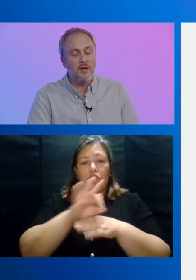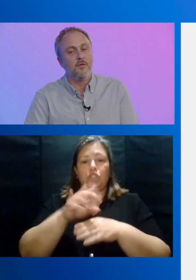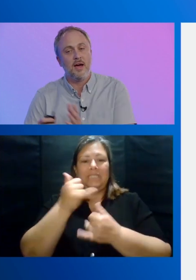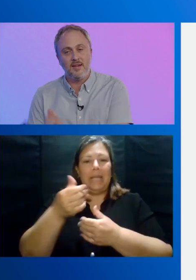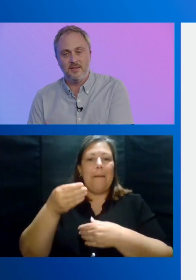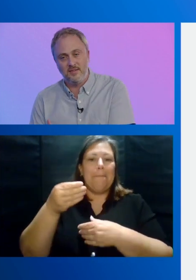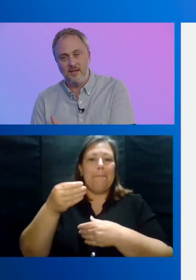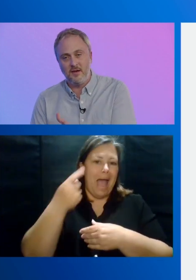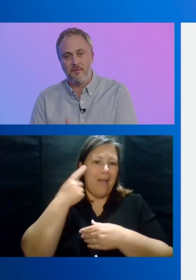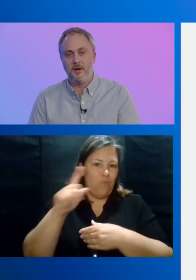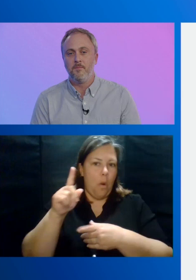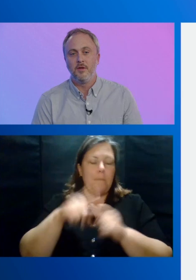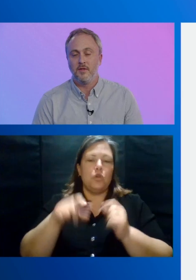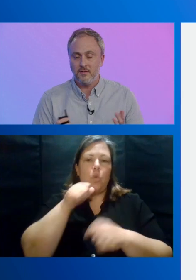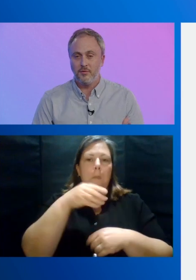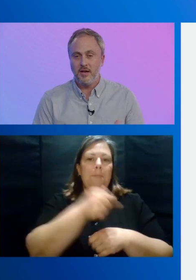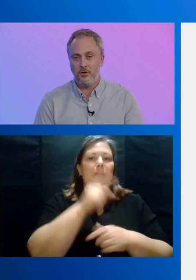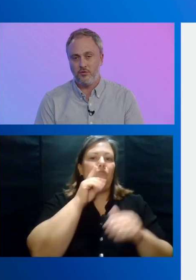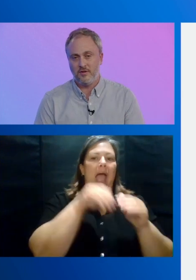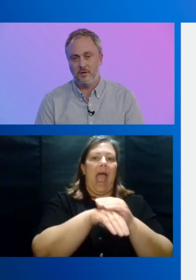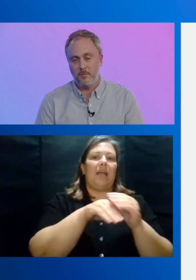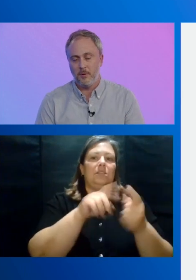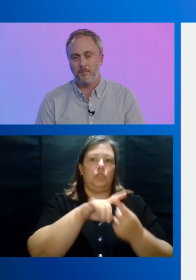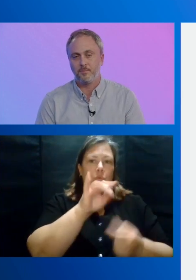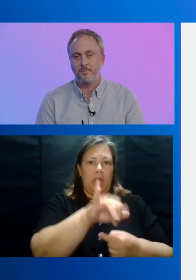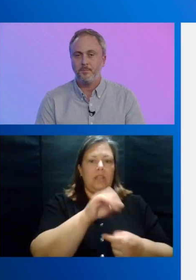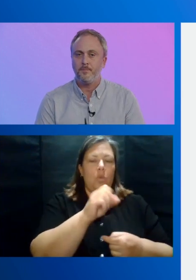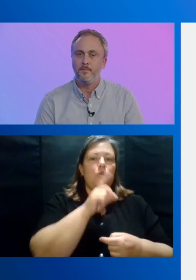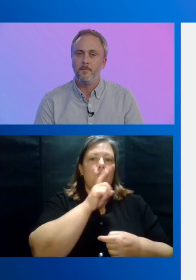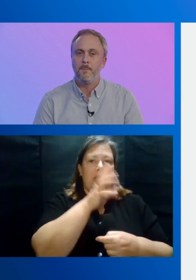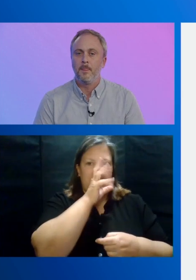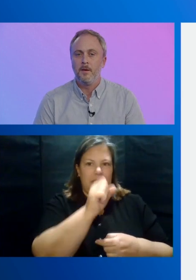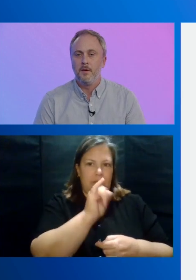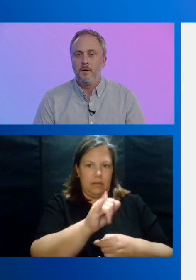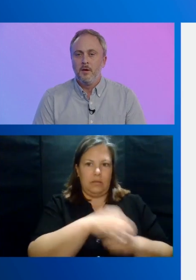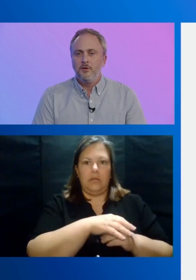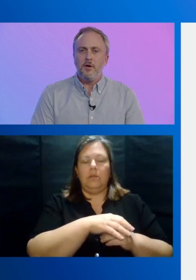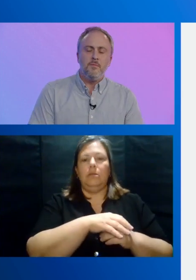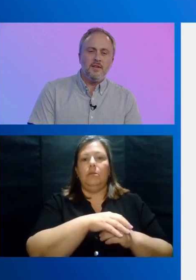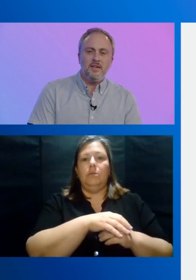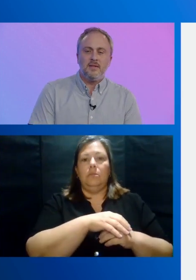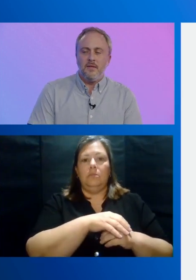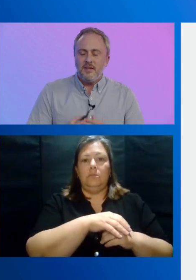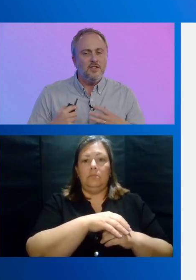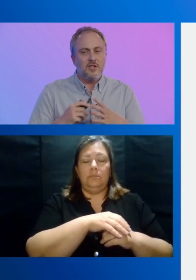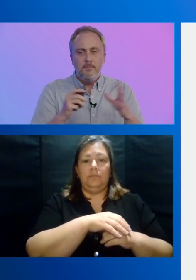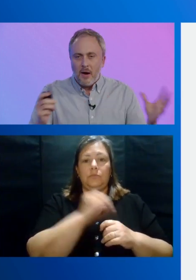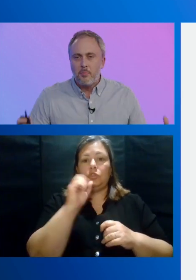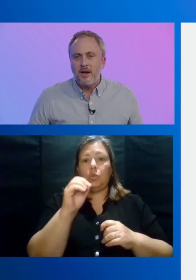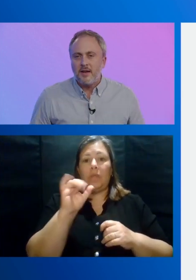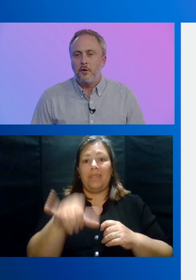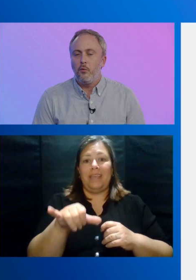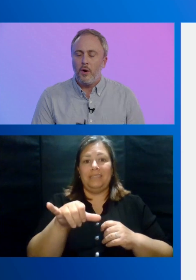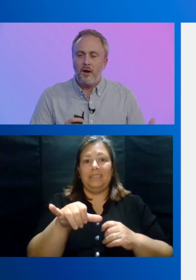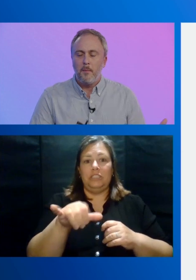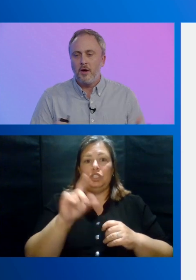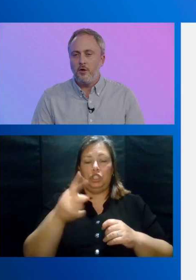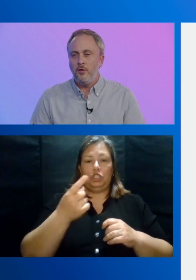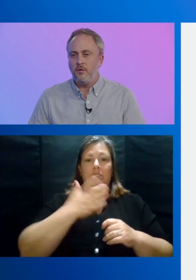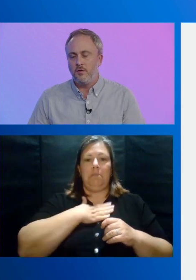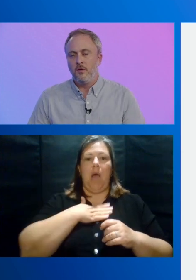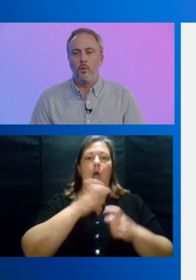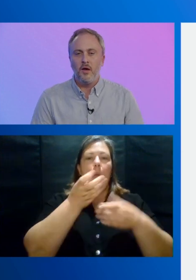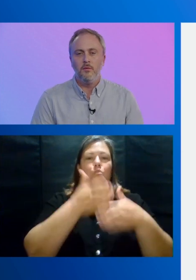don't pay for accessing it, right? So that's a really interesting point. So this is just my breakdown of when I